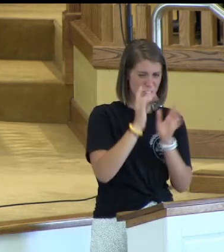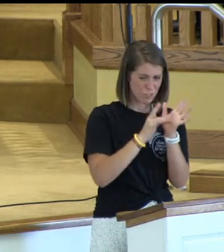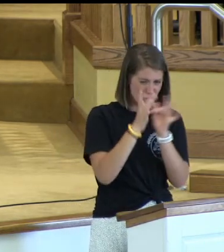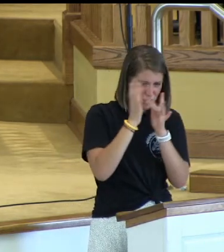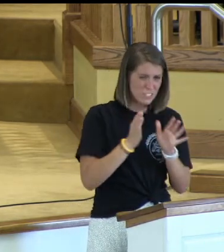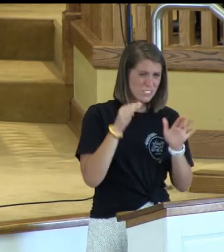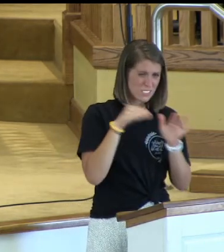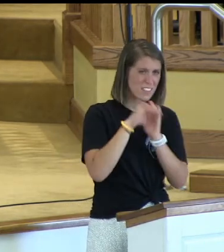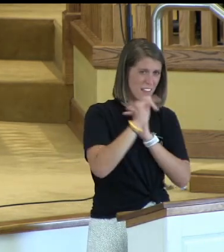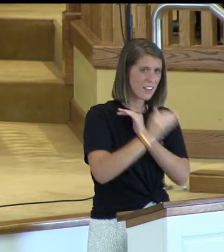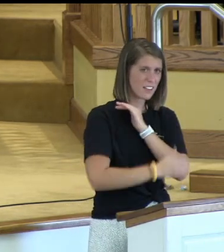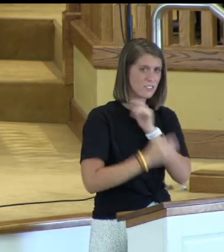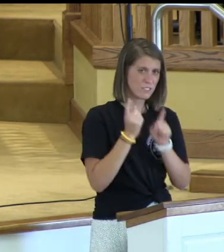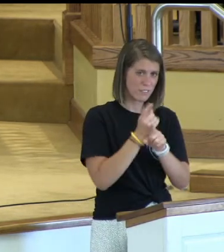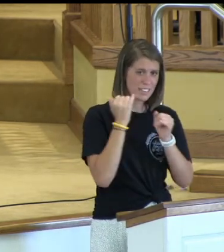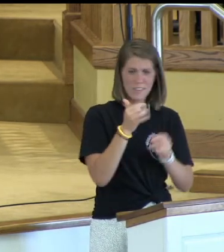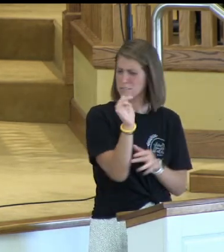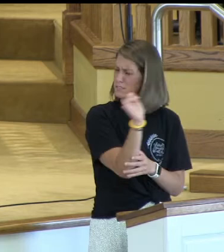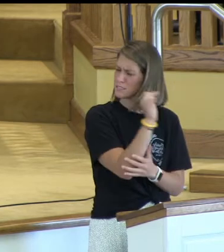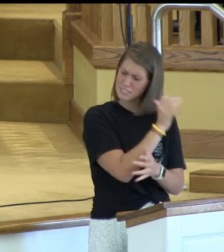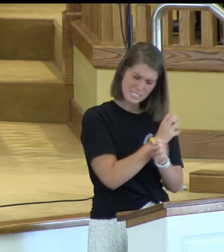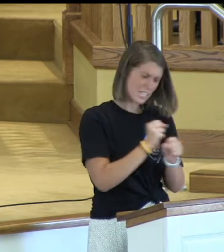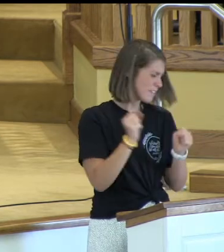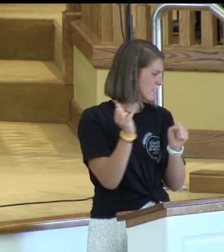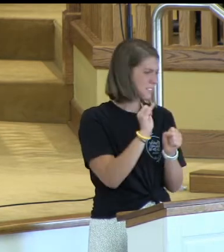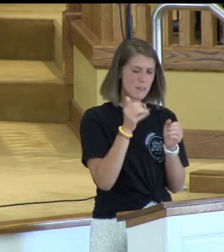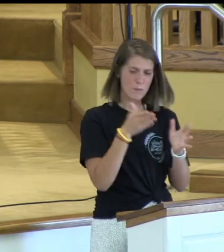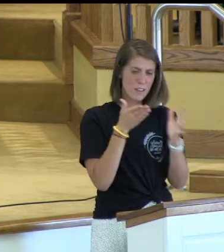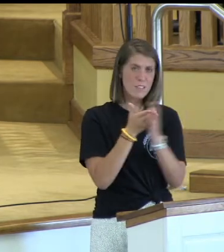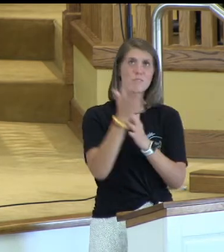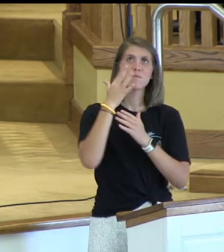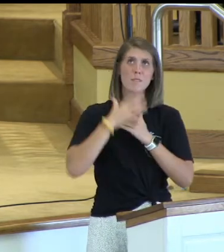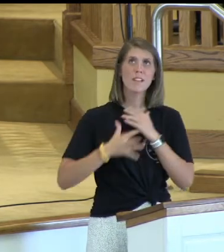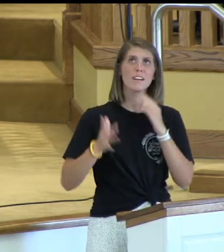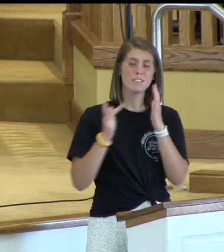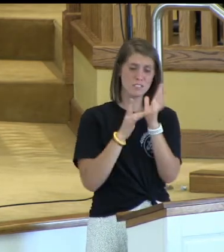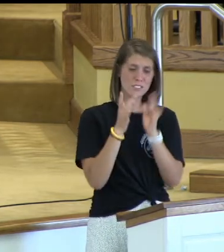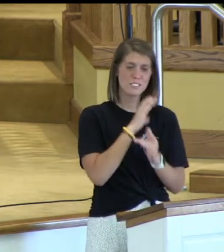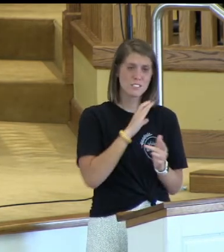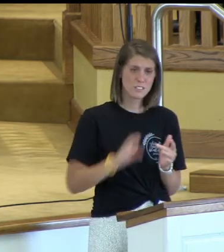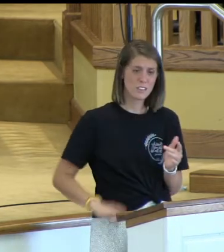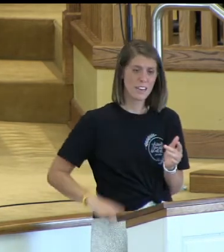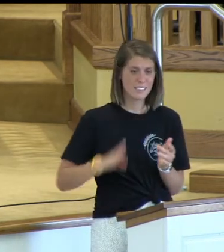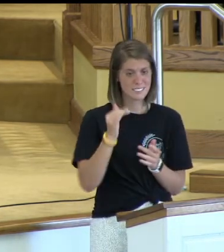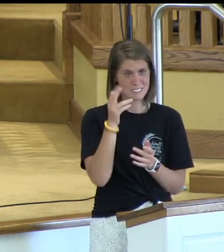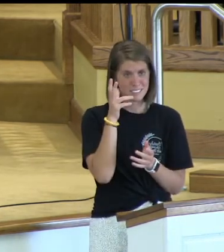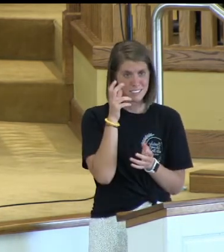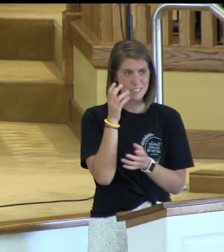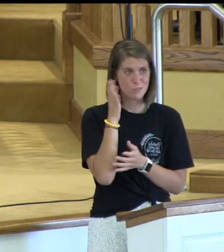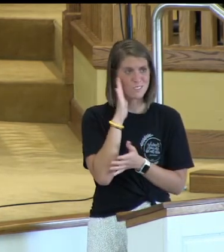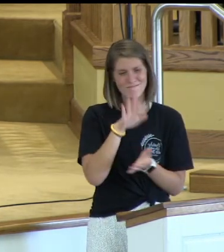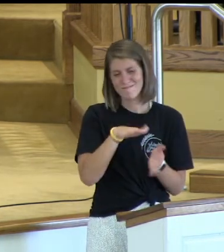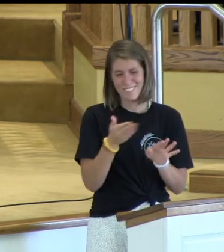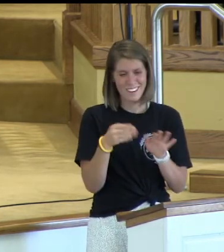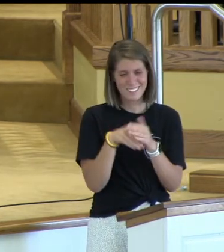way we saved, by the blood of Jesus Christ, and based on things we're hearing, they'll be dead within the next few